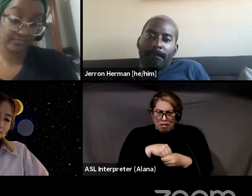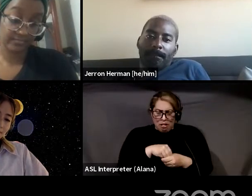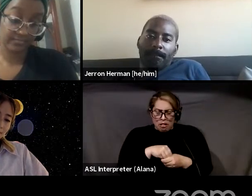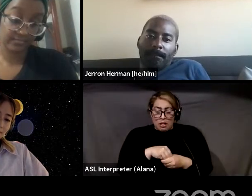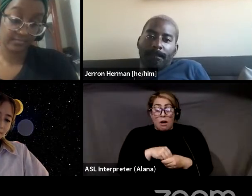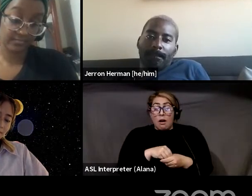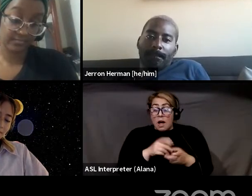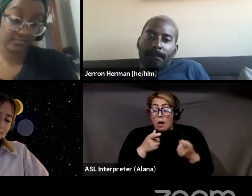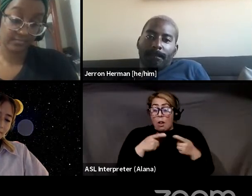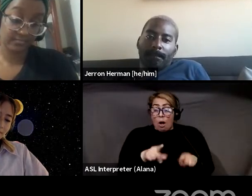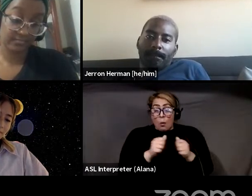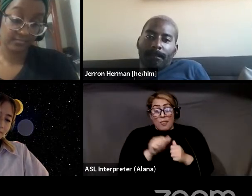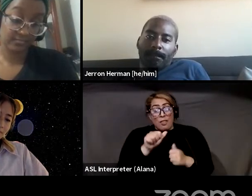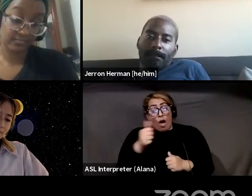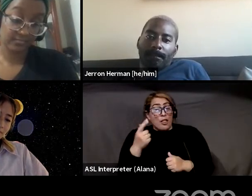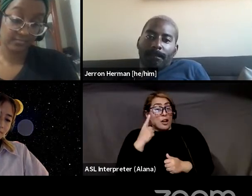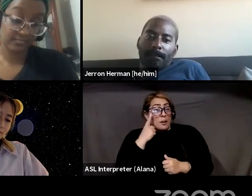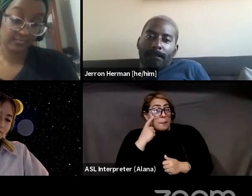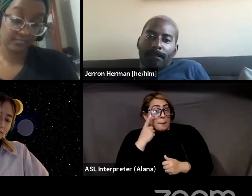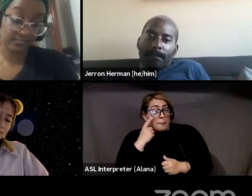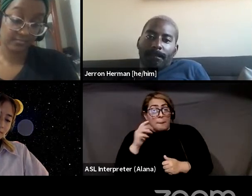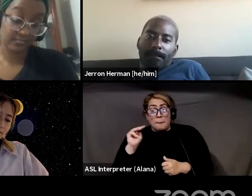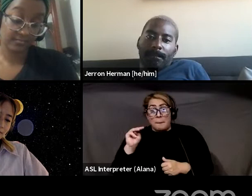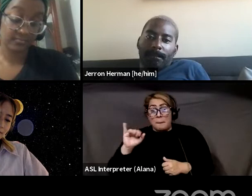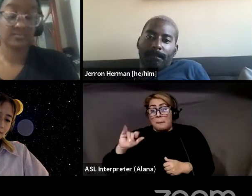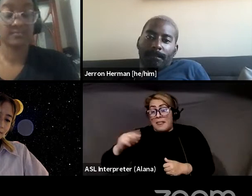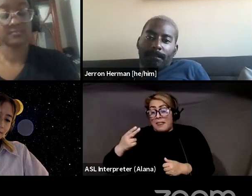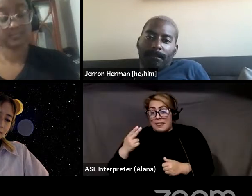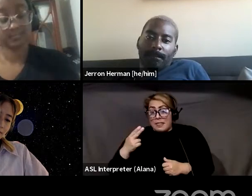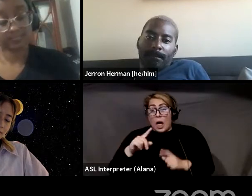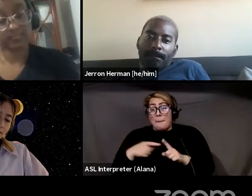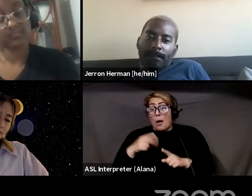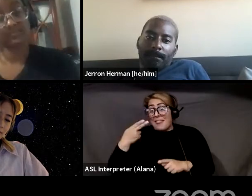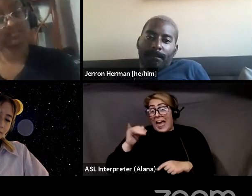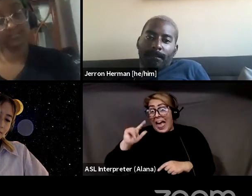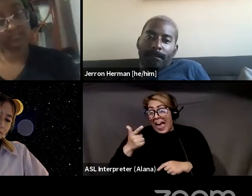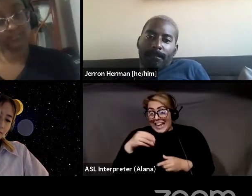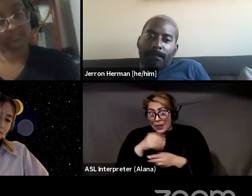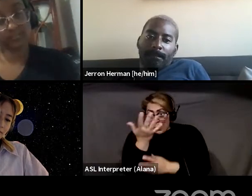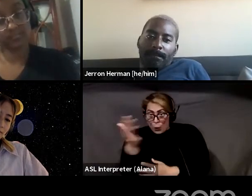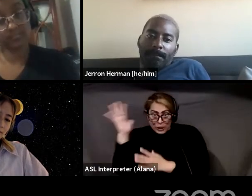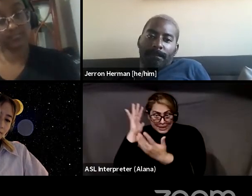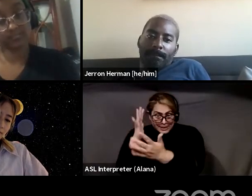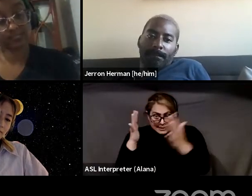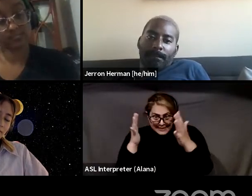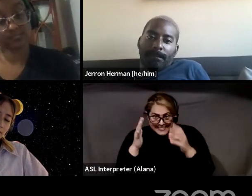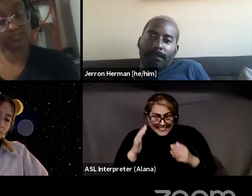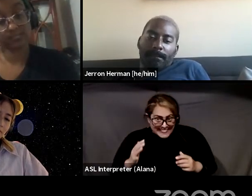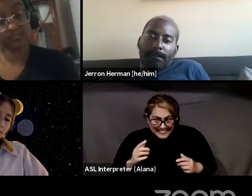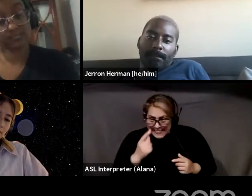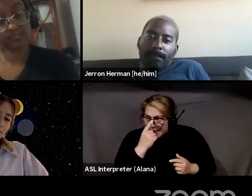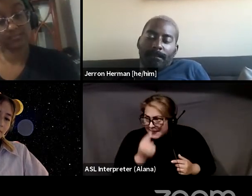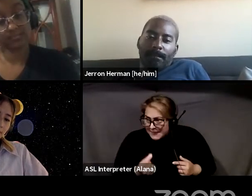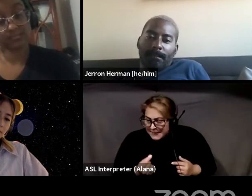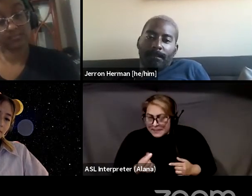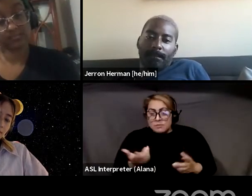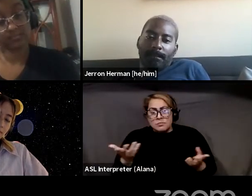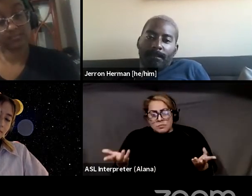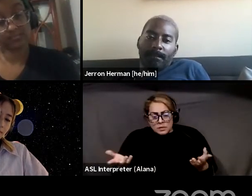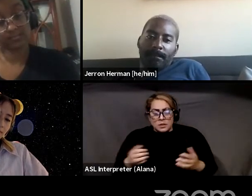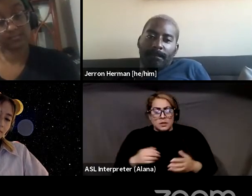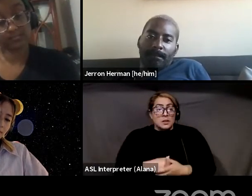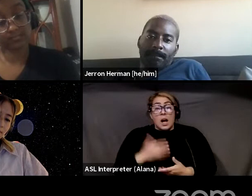myths about, you know, the hag in the woods. And I don't know